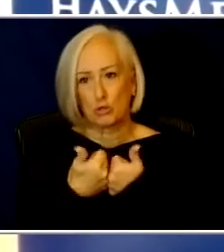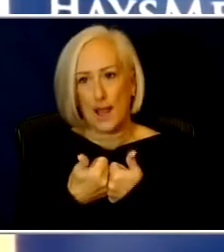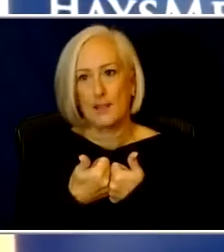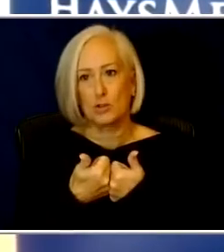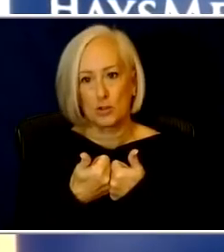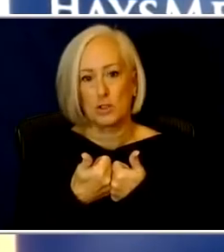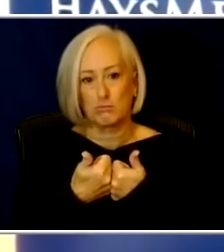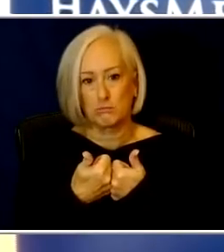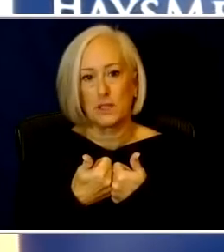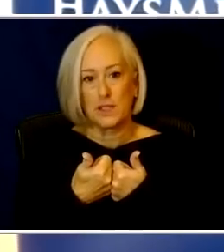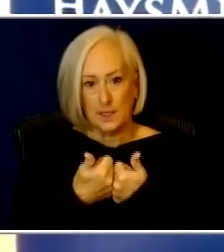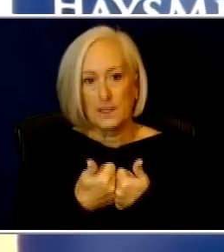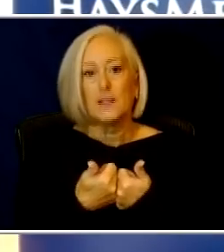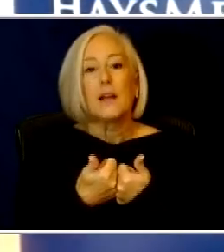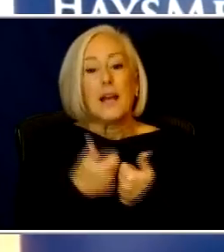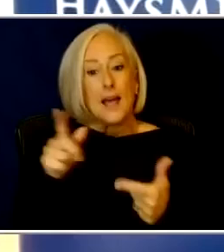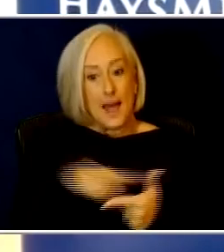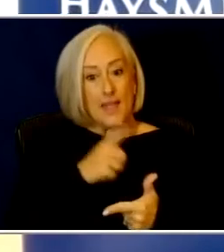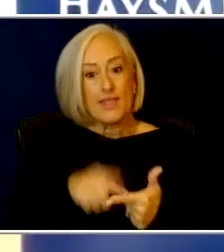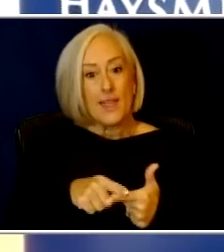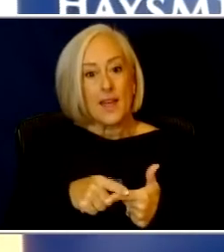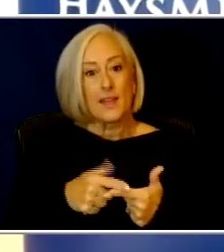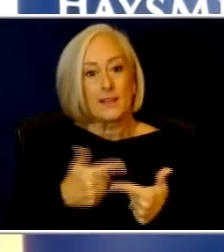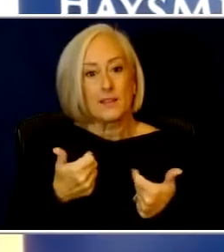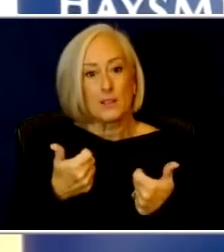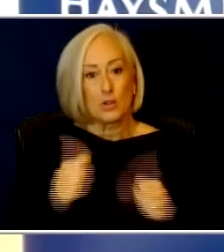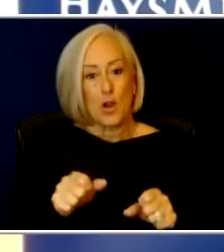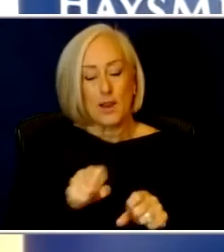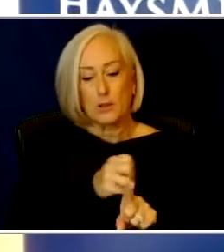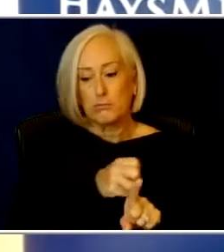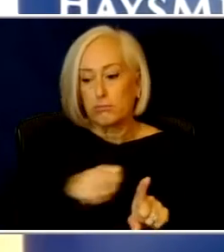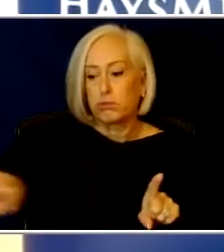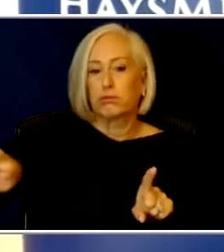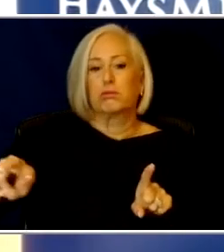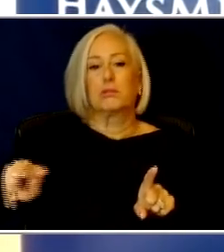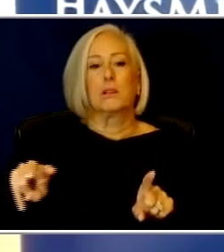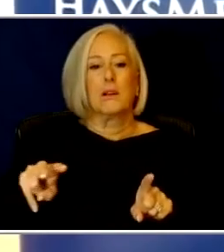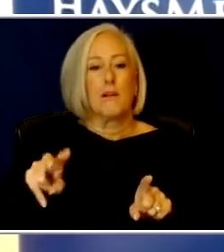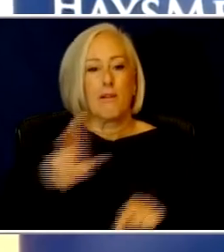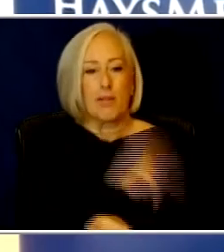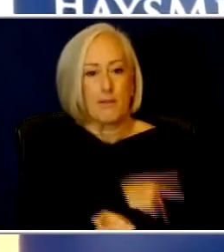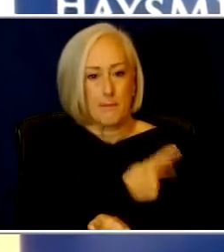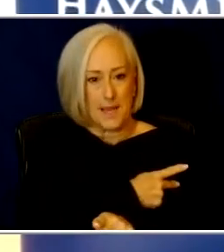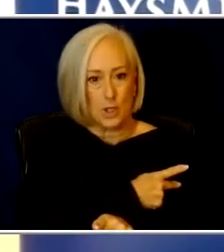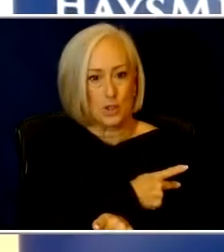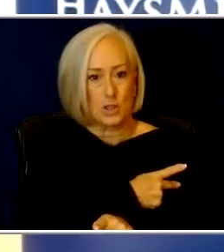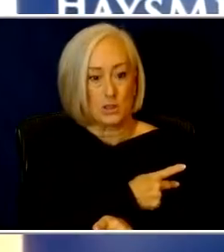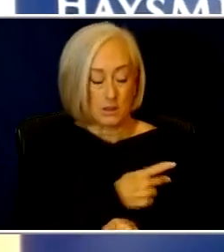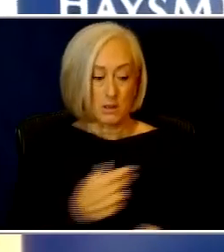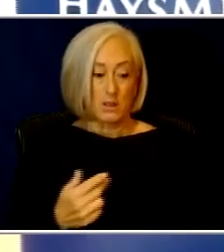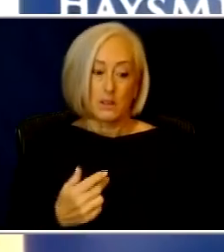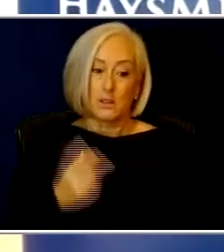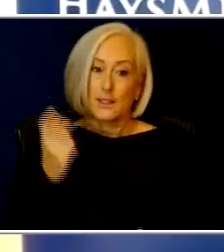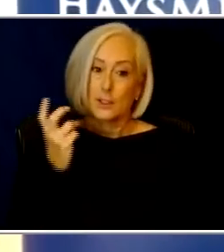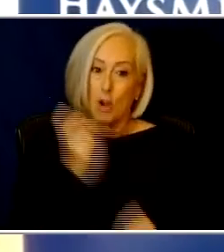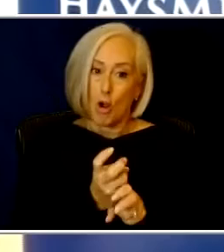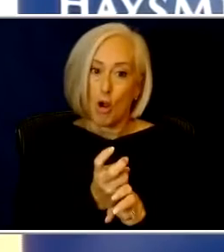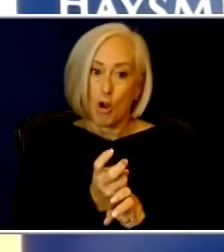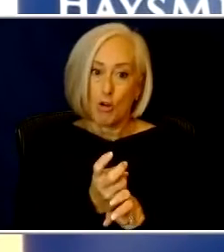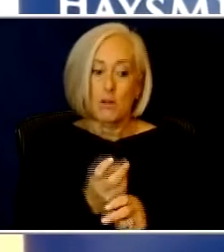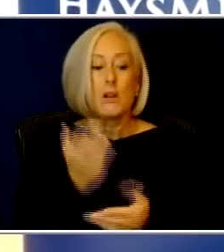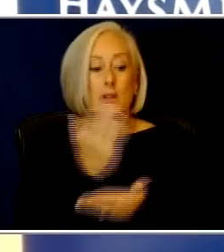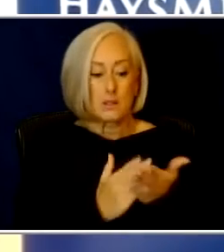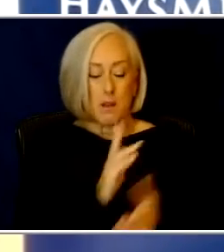out. That's been another really a struggle and hurdle for us. That there are patients that could go to nursing home, skilled care, swing